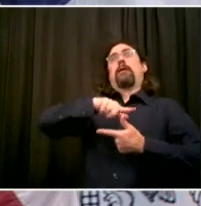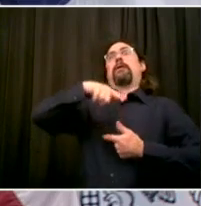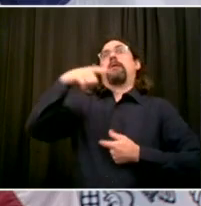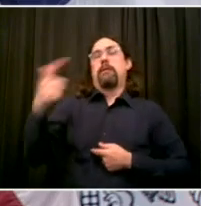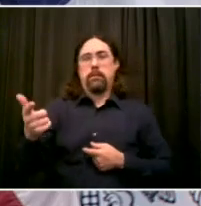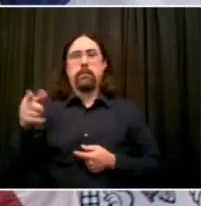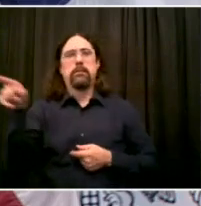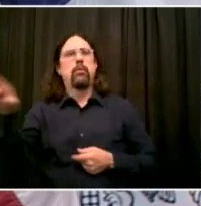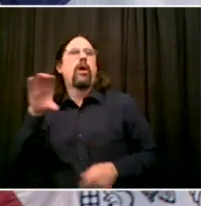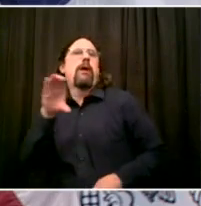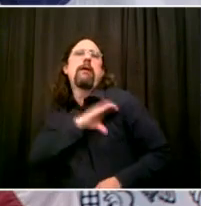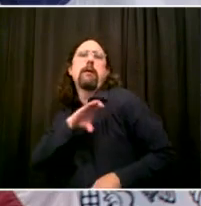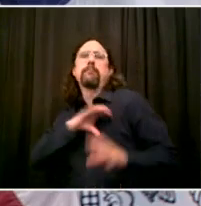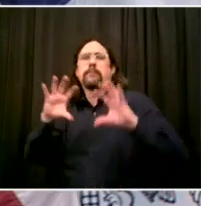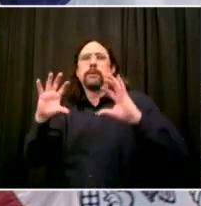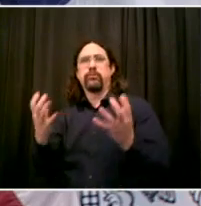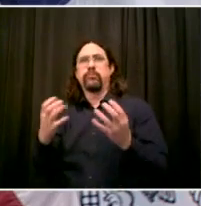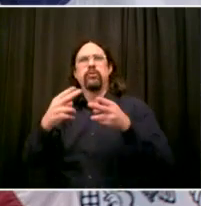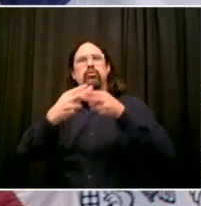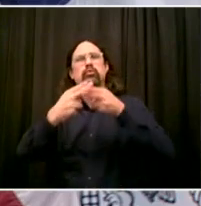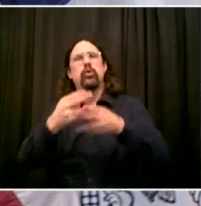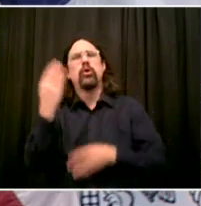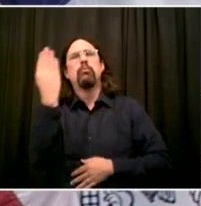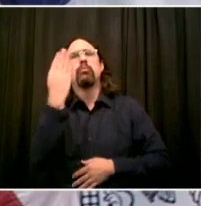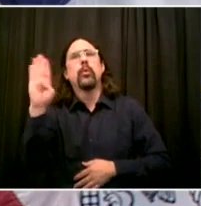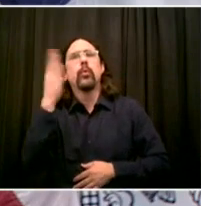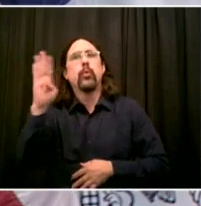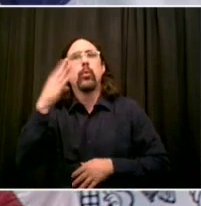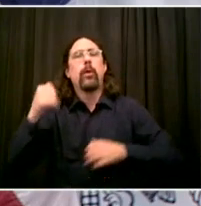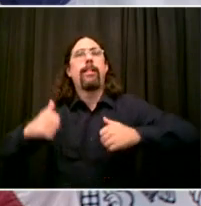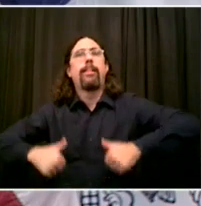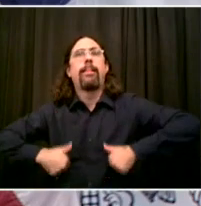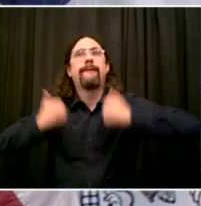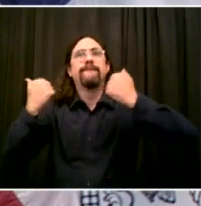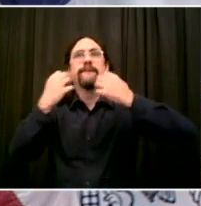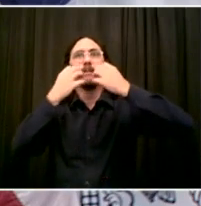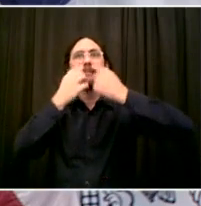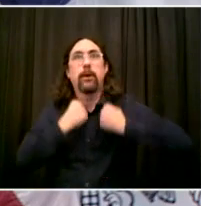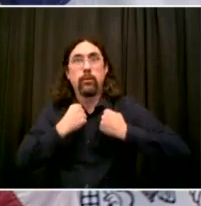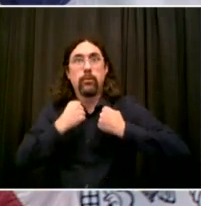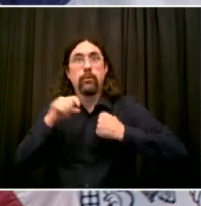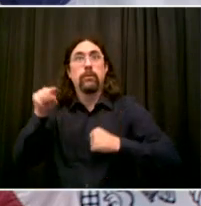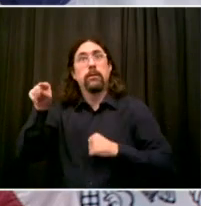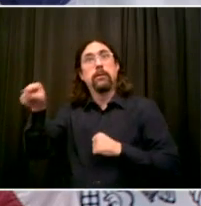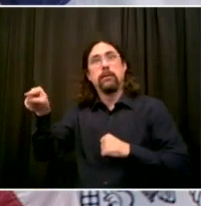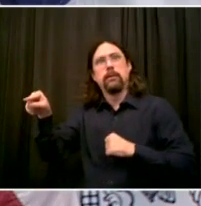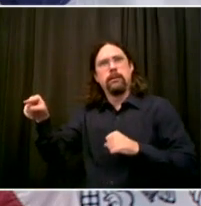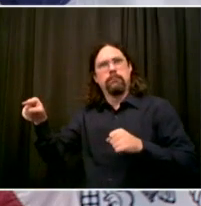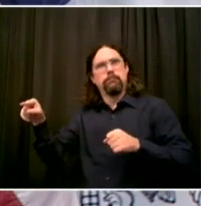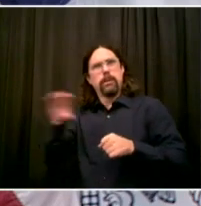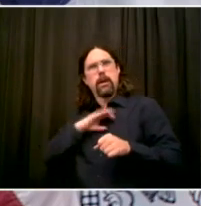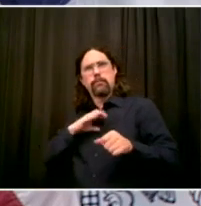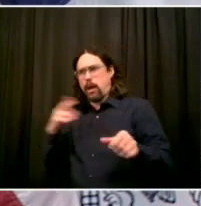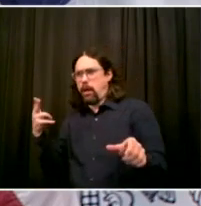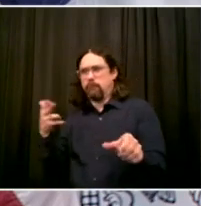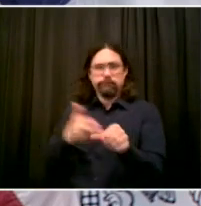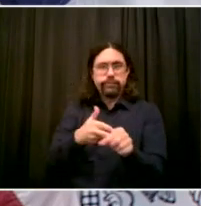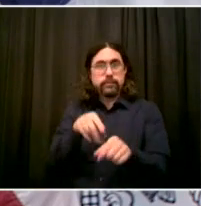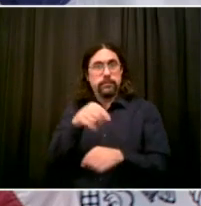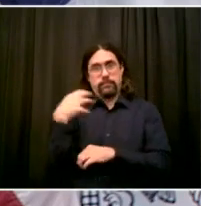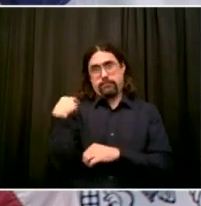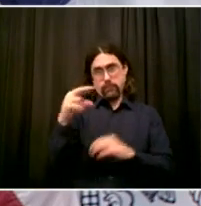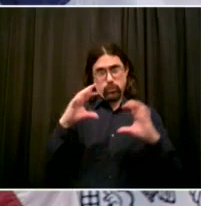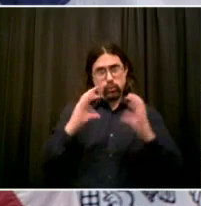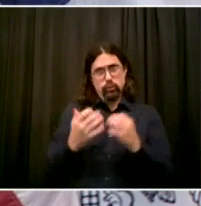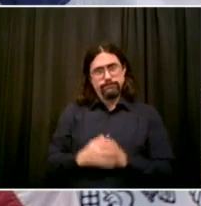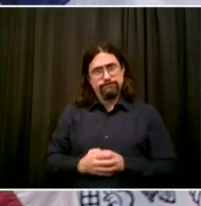the march. My understanding is it was started by community people who are concerned to make sure their community is safe, and I respect that greatly. And that's what I talked